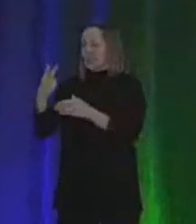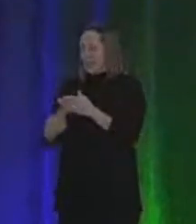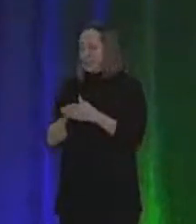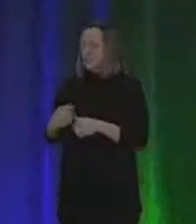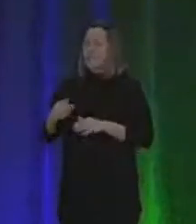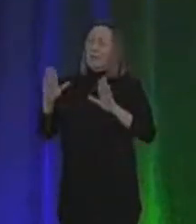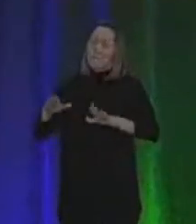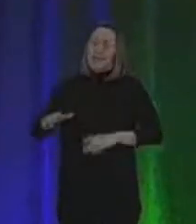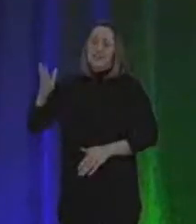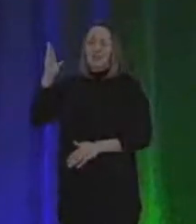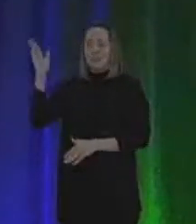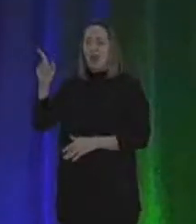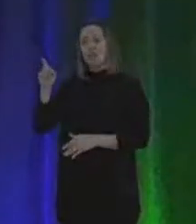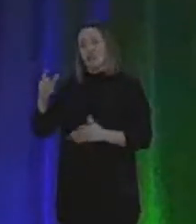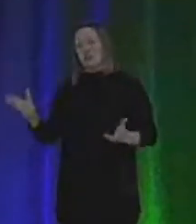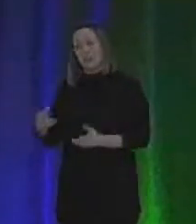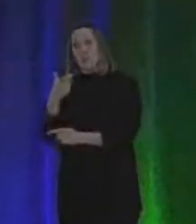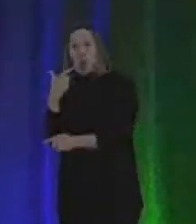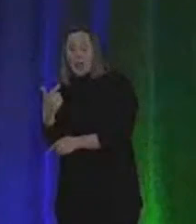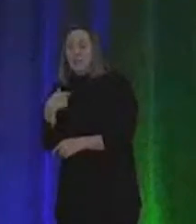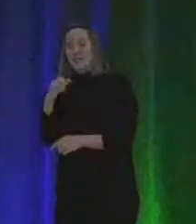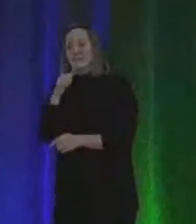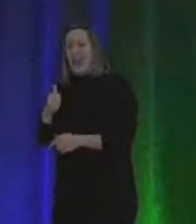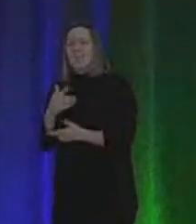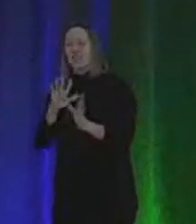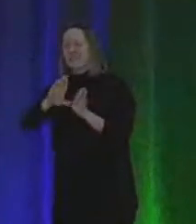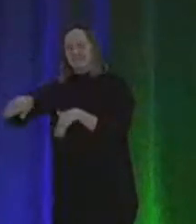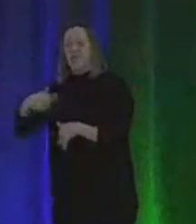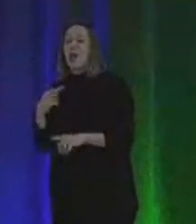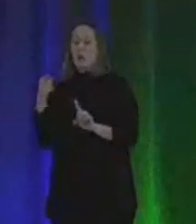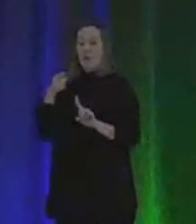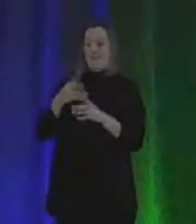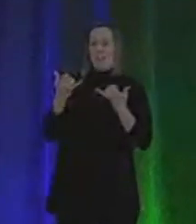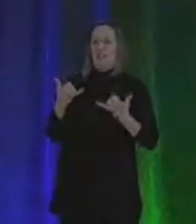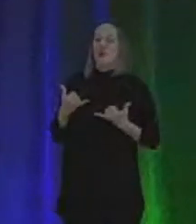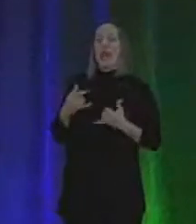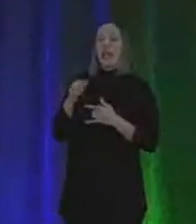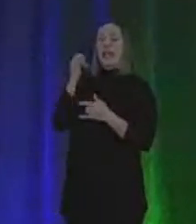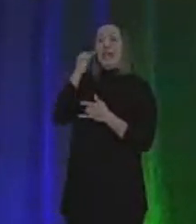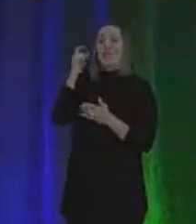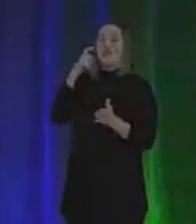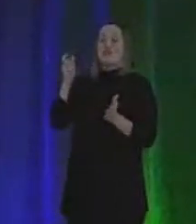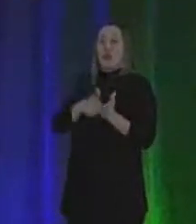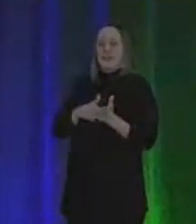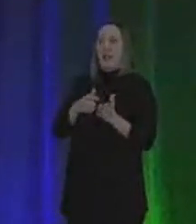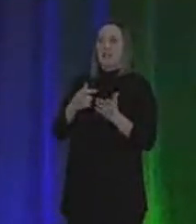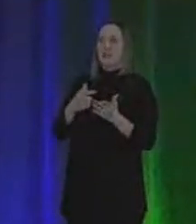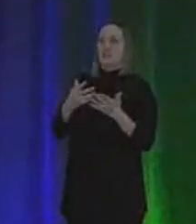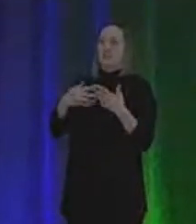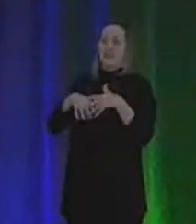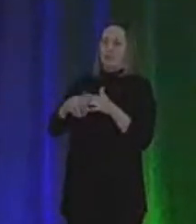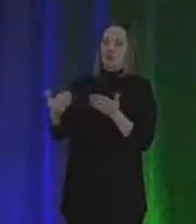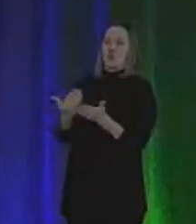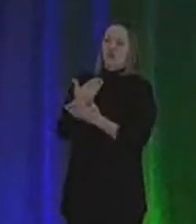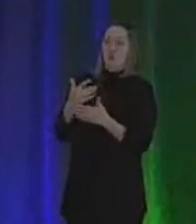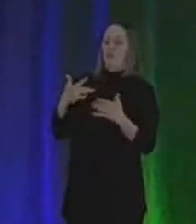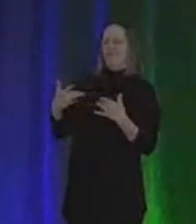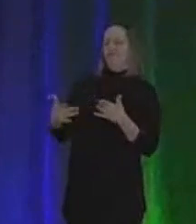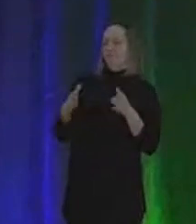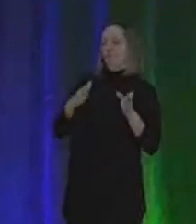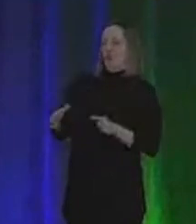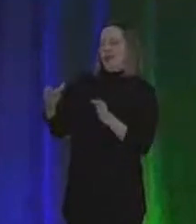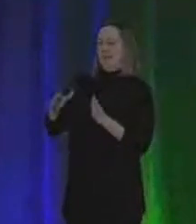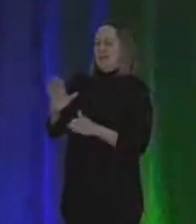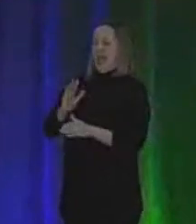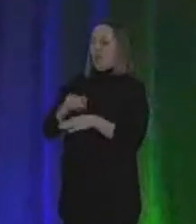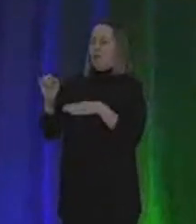if you haven't, the main takeaway that I want to focus on for today is that he recognized this emerging trend in our